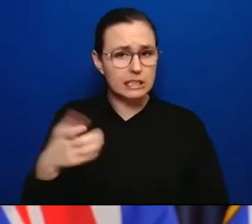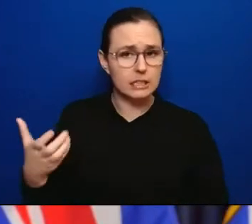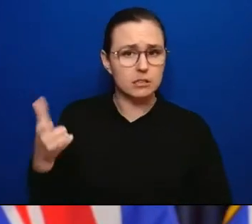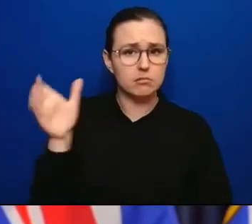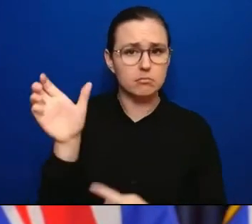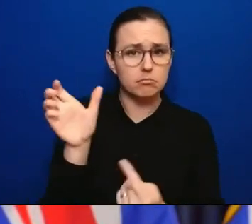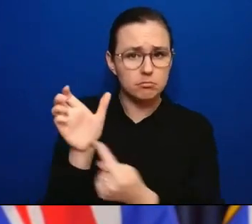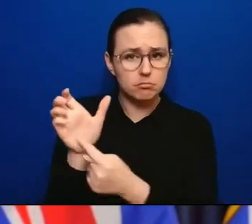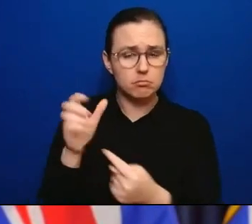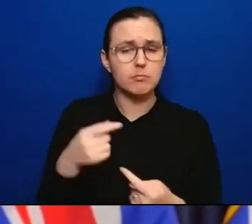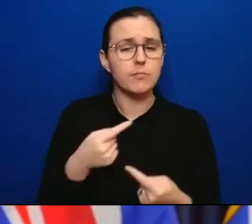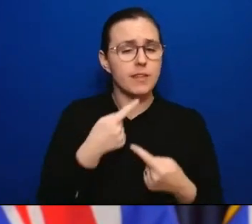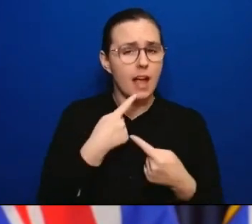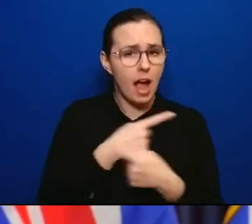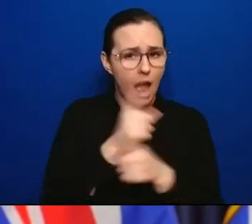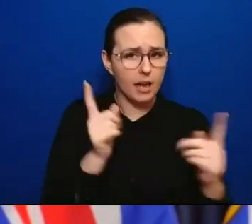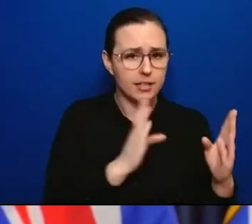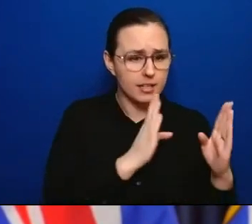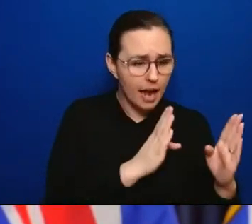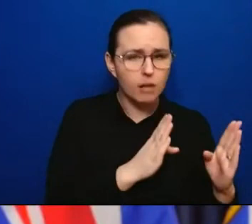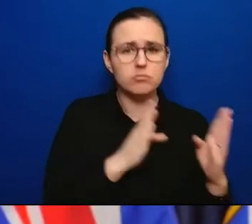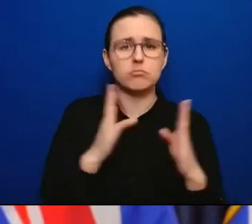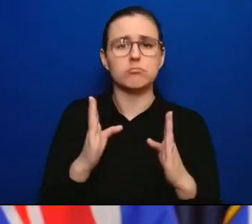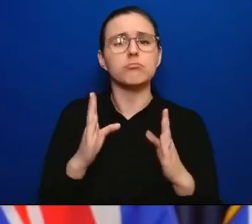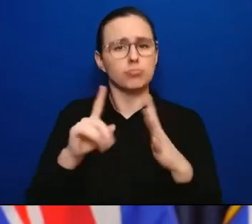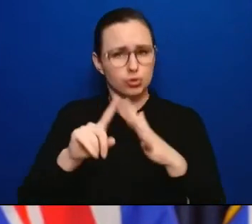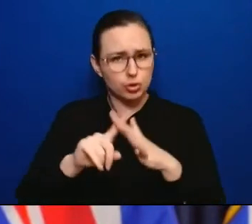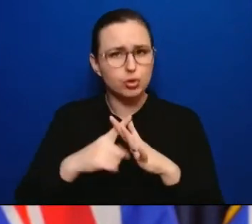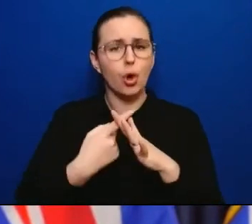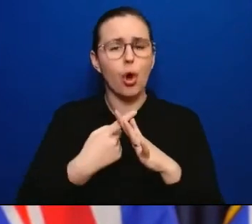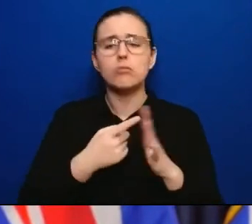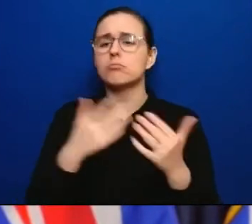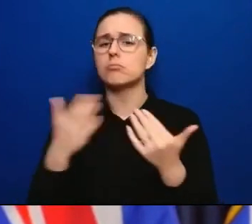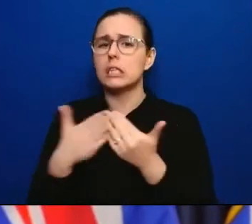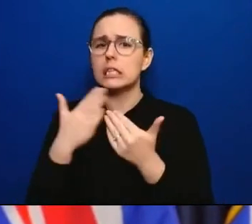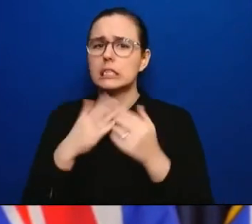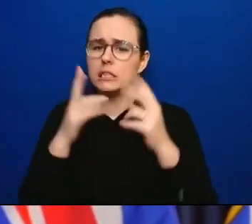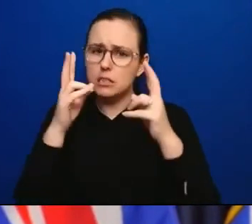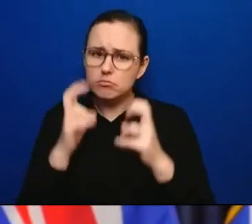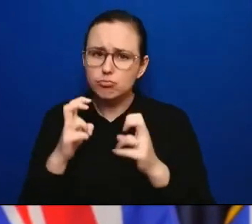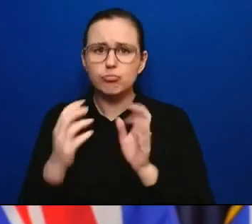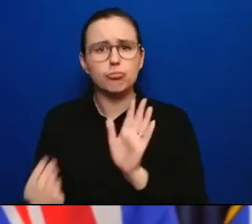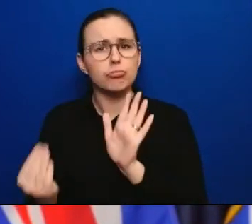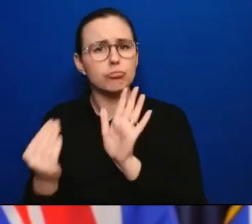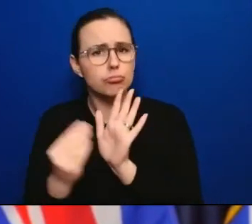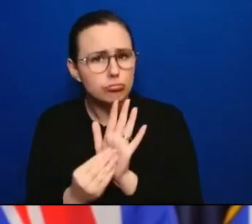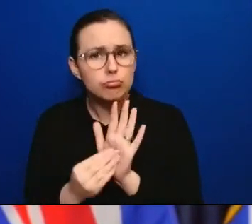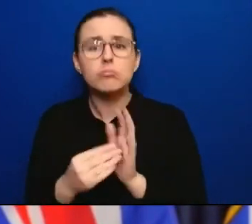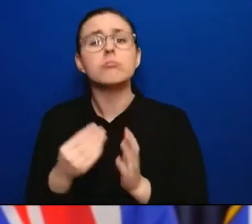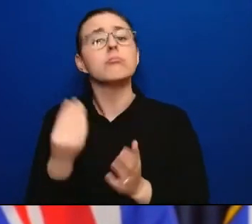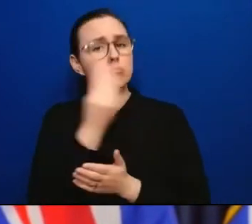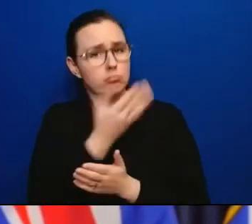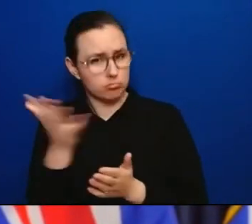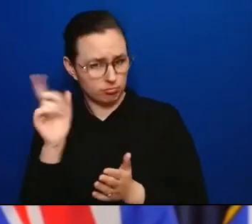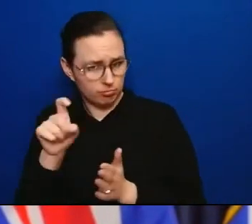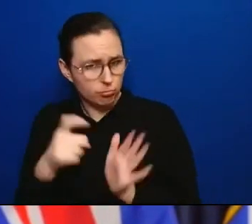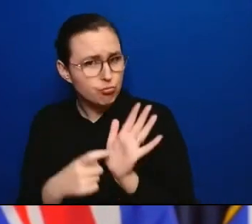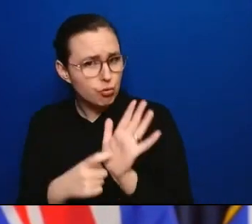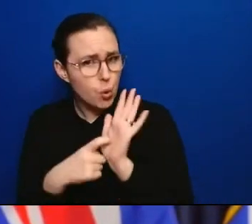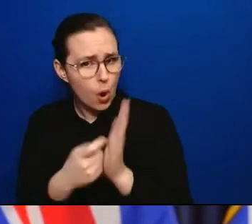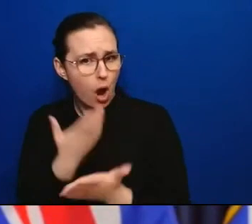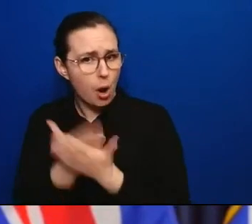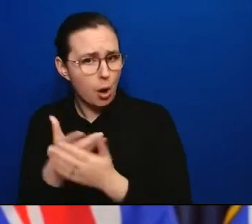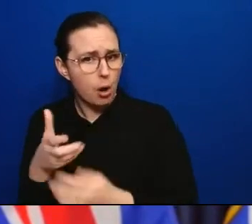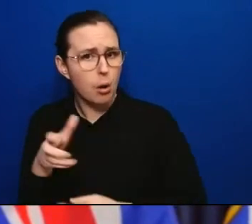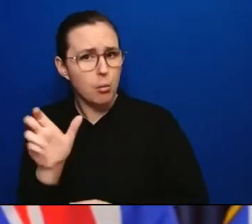More than 4 million British Columbians have the BC vaccine card. We said we were going to apply our requirement for vaccination, a proof of vaccination, in